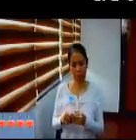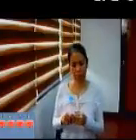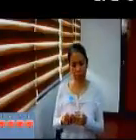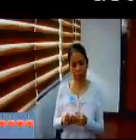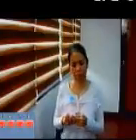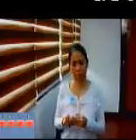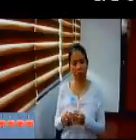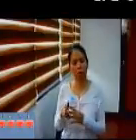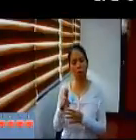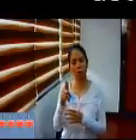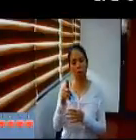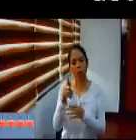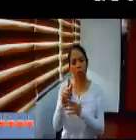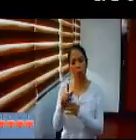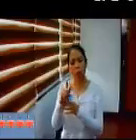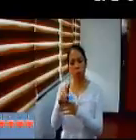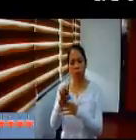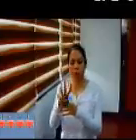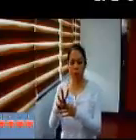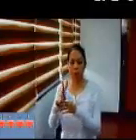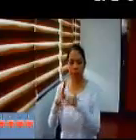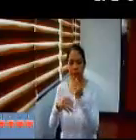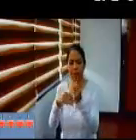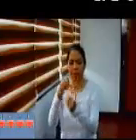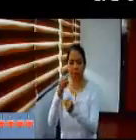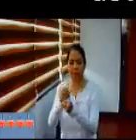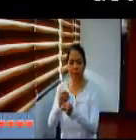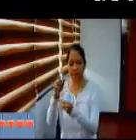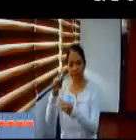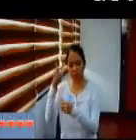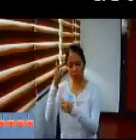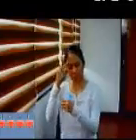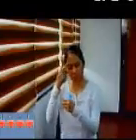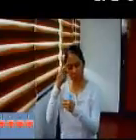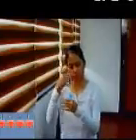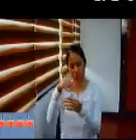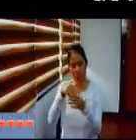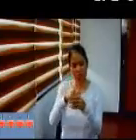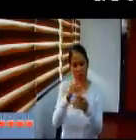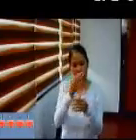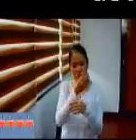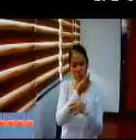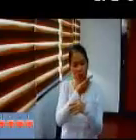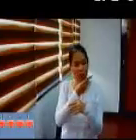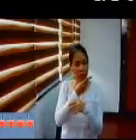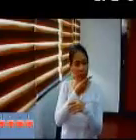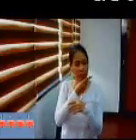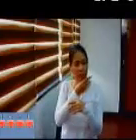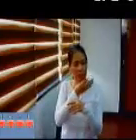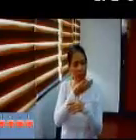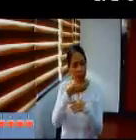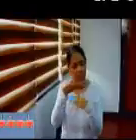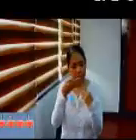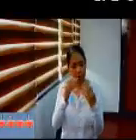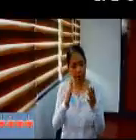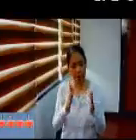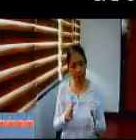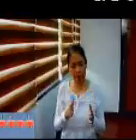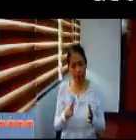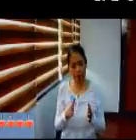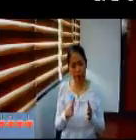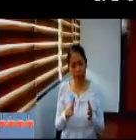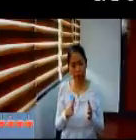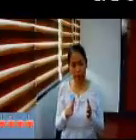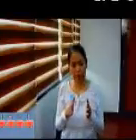exclusively on agriculture, tells me that farmers are not averse to risk. Farmers have lived with